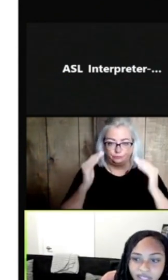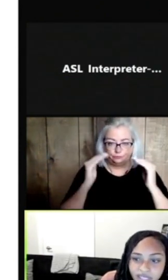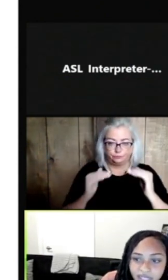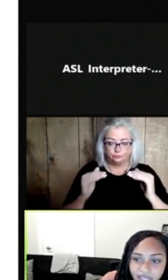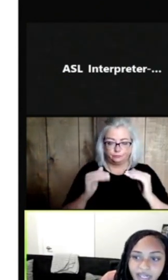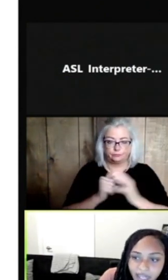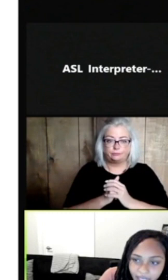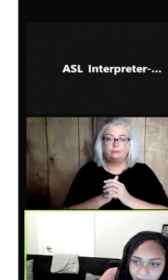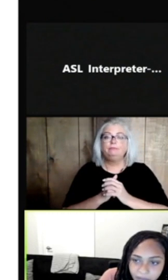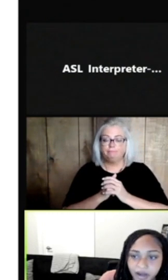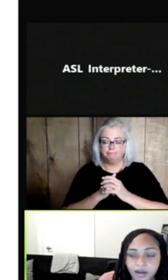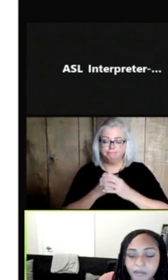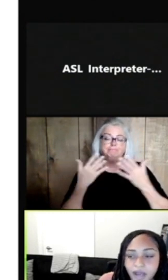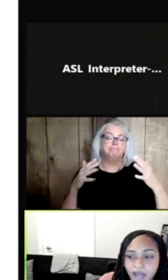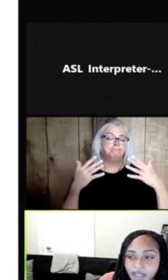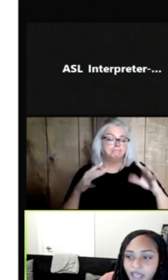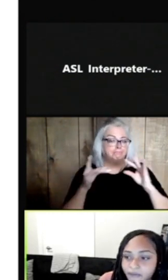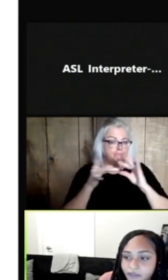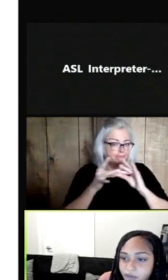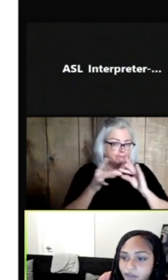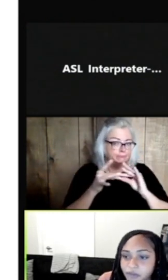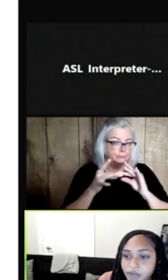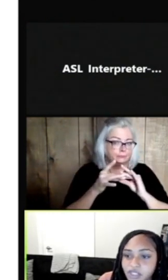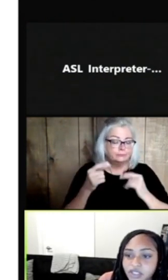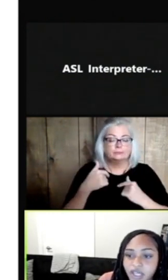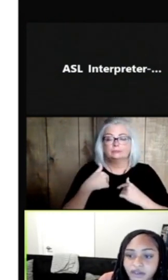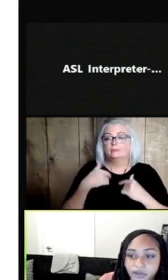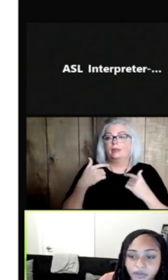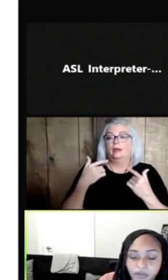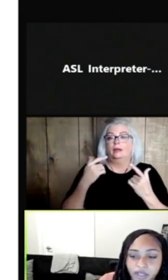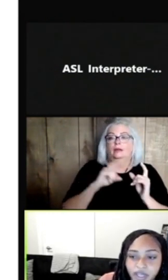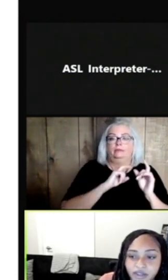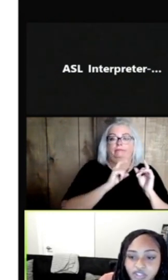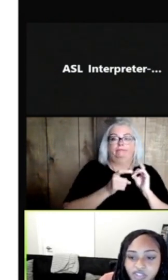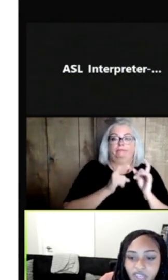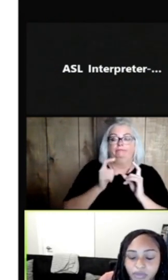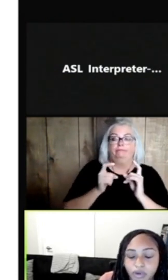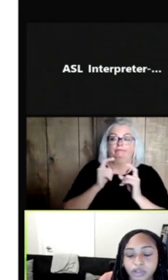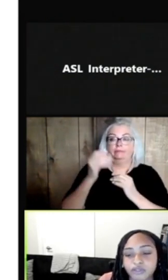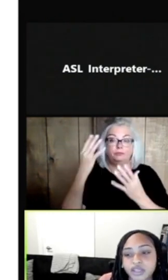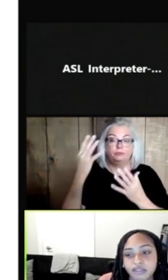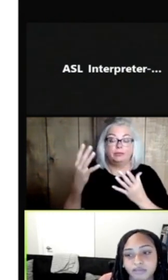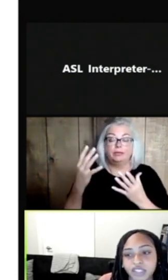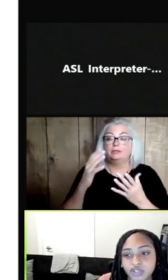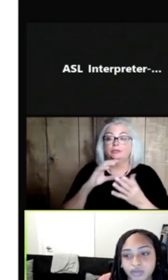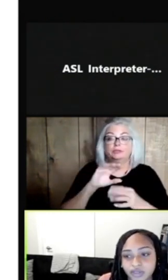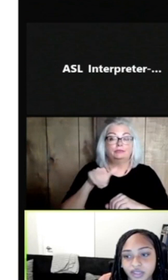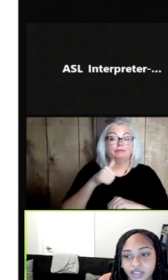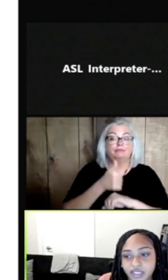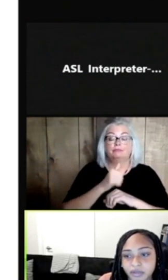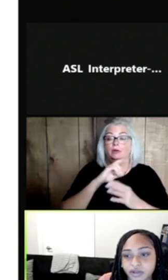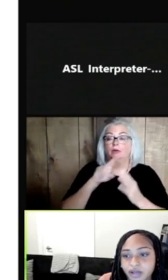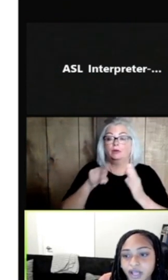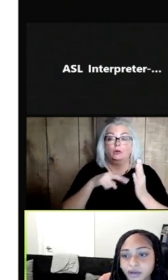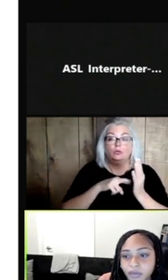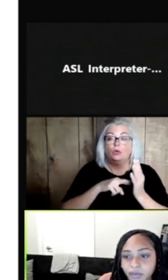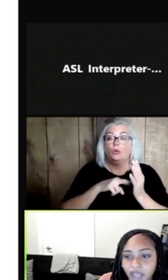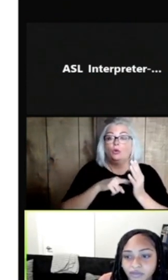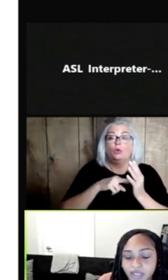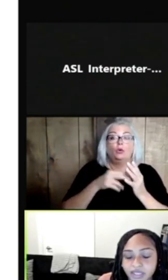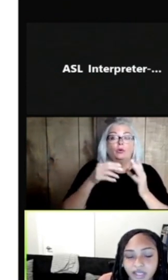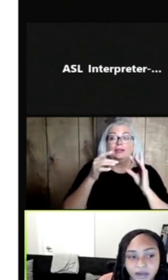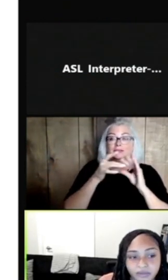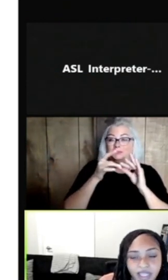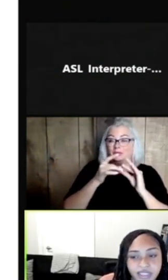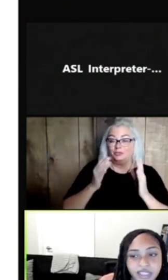So as I stated, I have given information, and I've created just that role of trusted messenger within the San Bernardino County when we